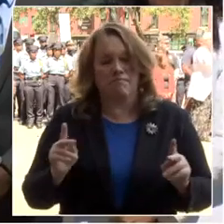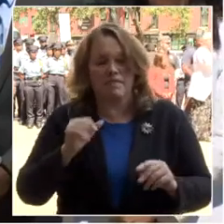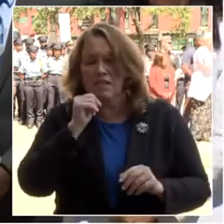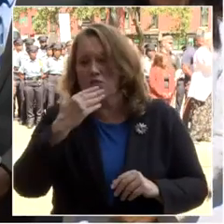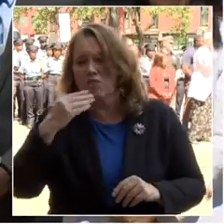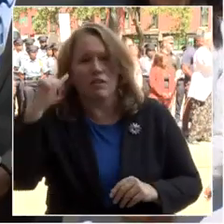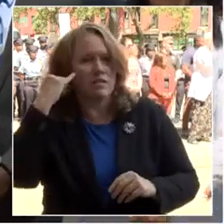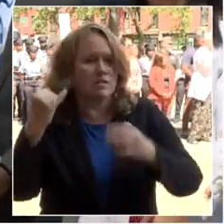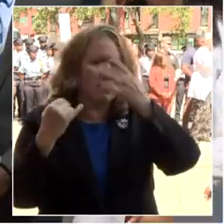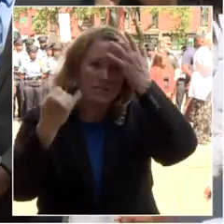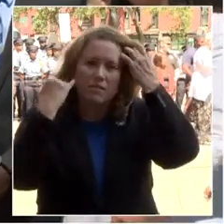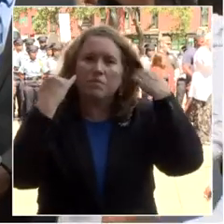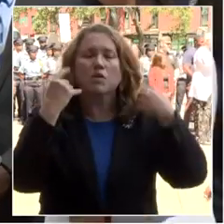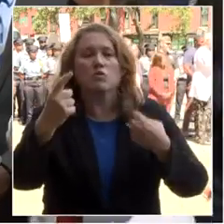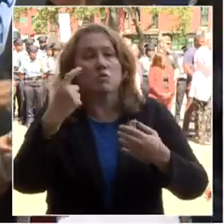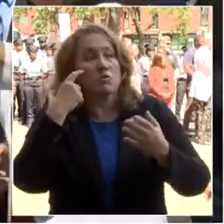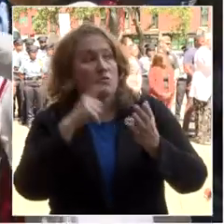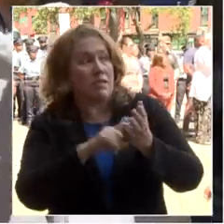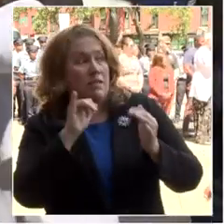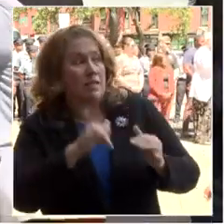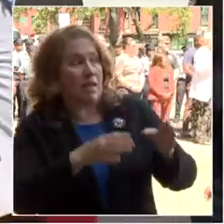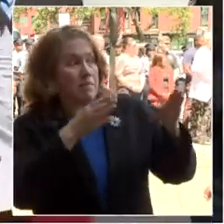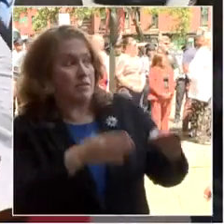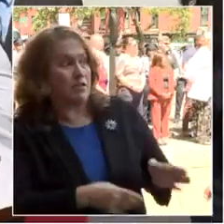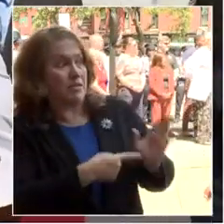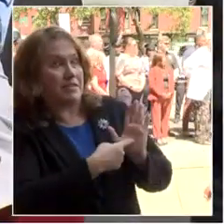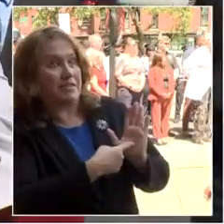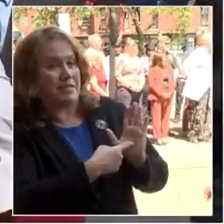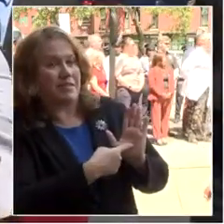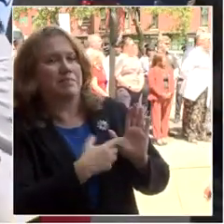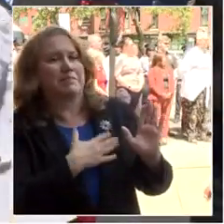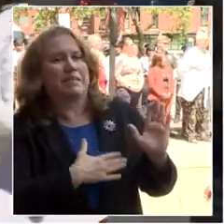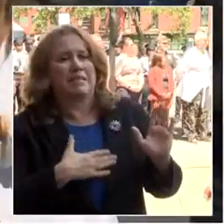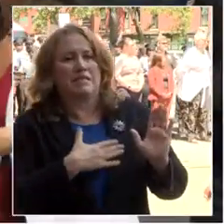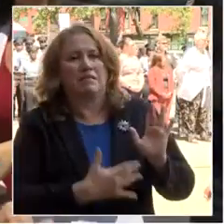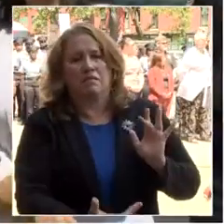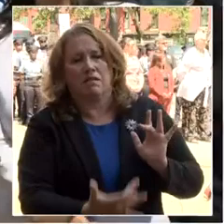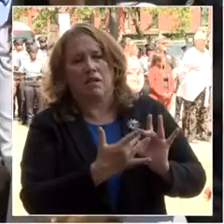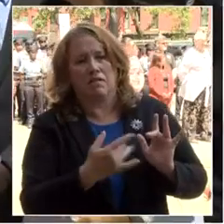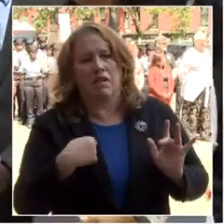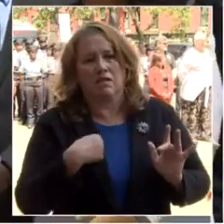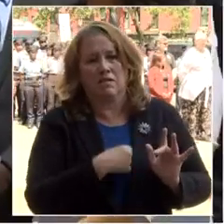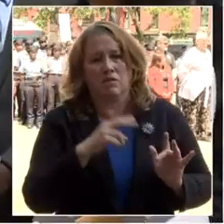who recognizes this young man to please reach out to us at